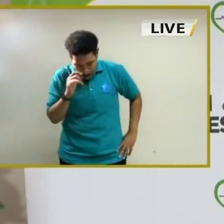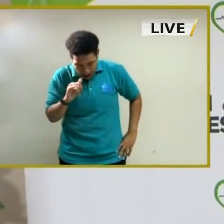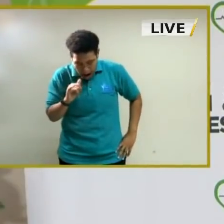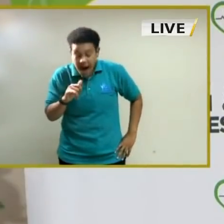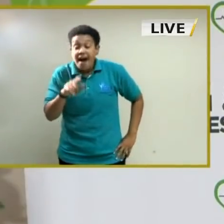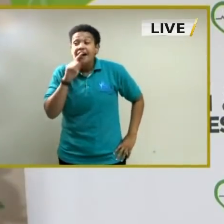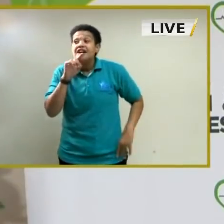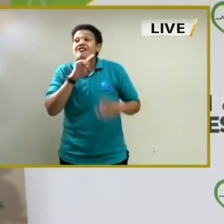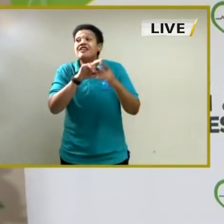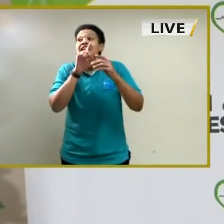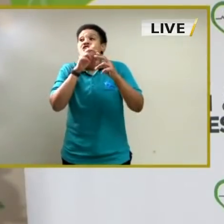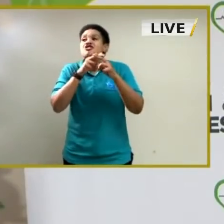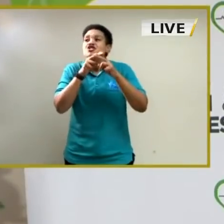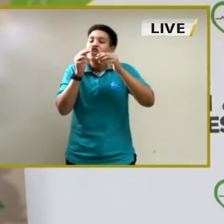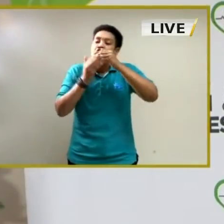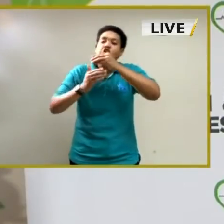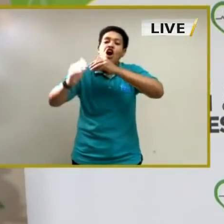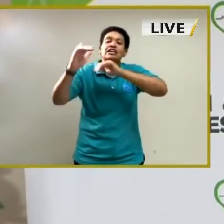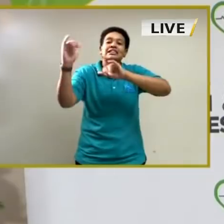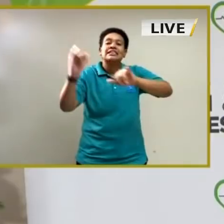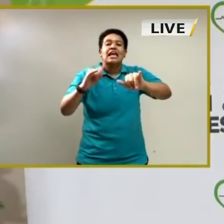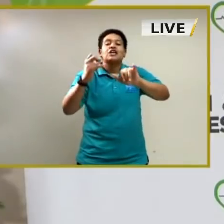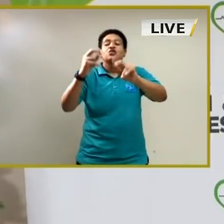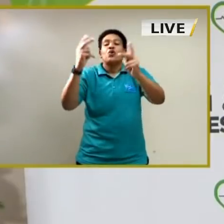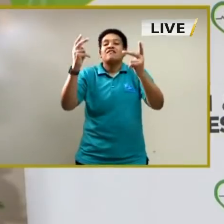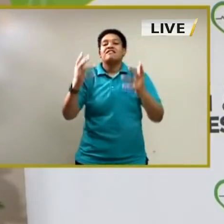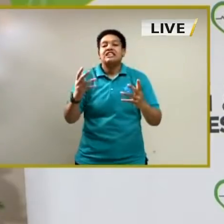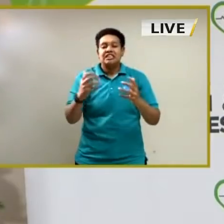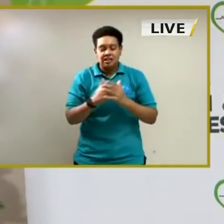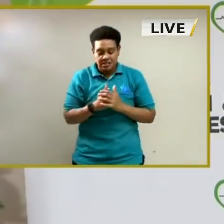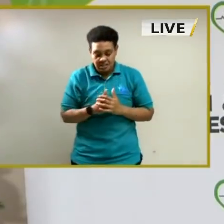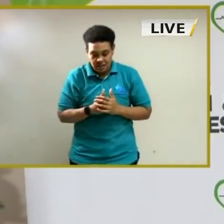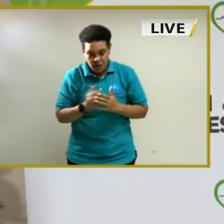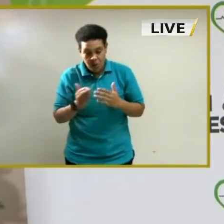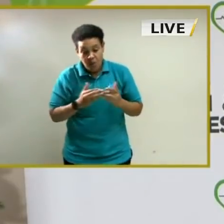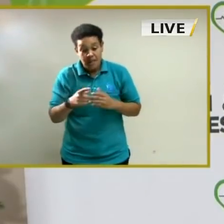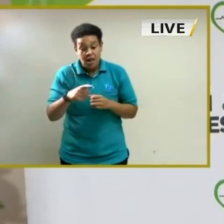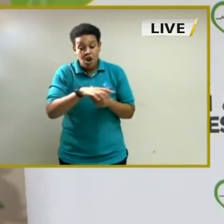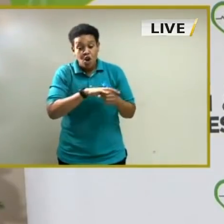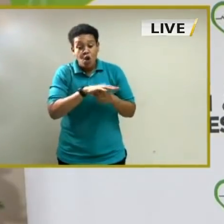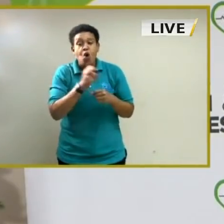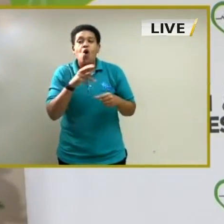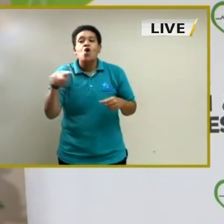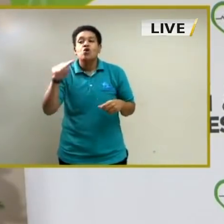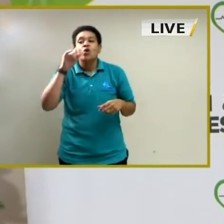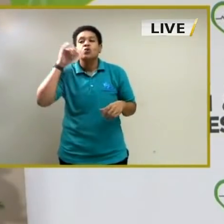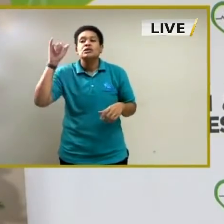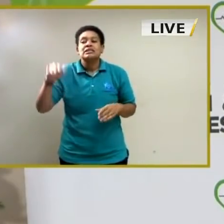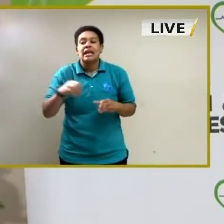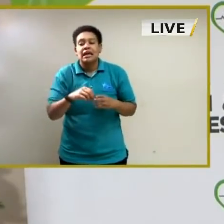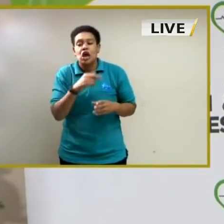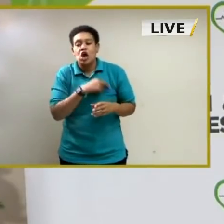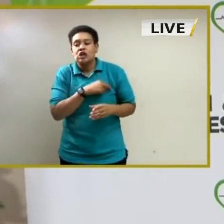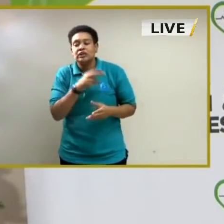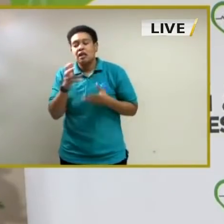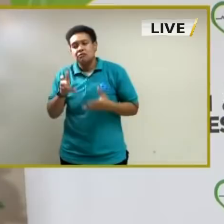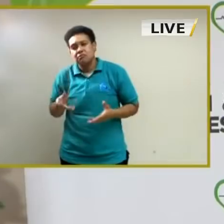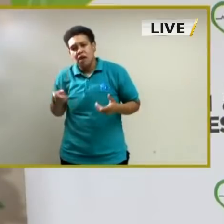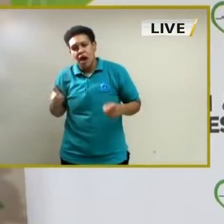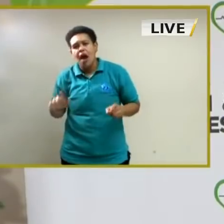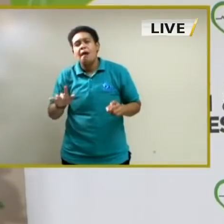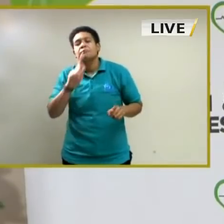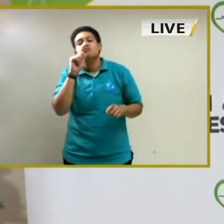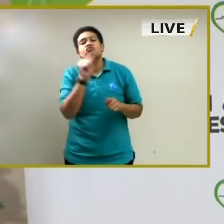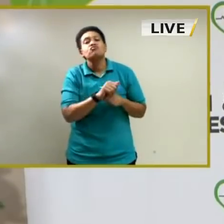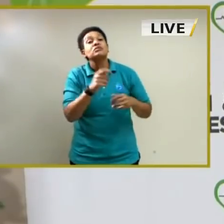amongst short-term stays or visitors, whether they are locals or those staying in our hotels. It is